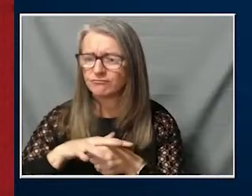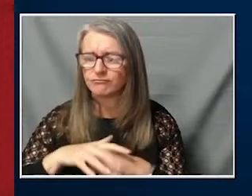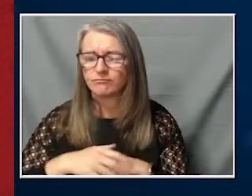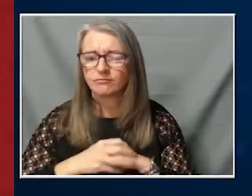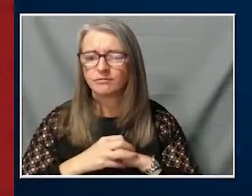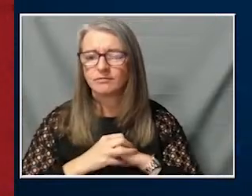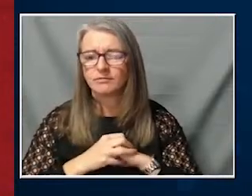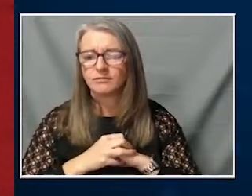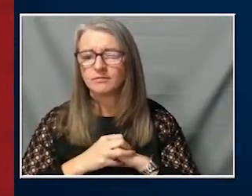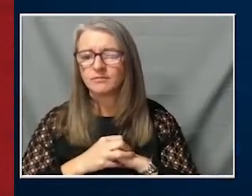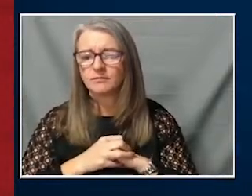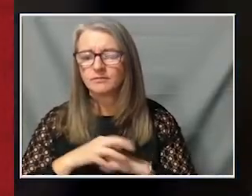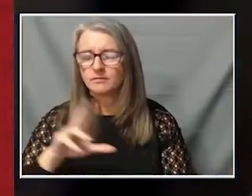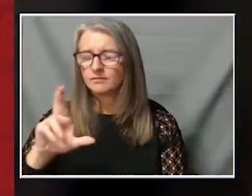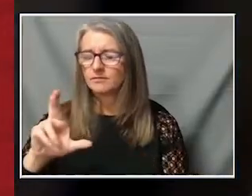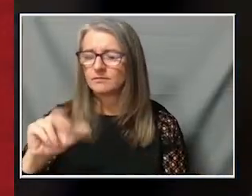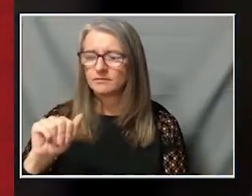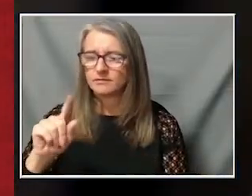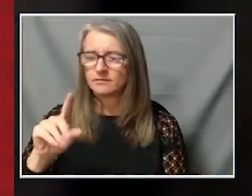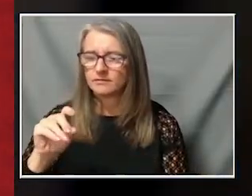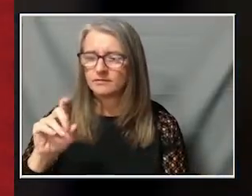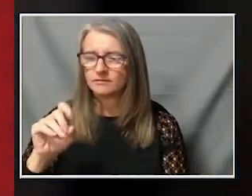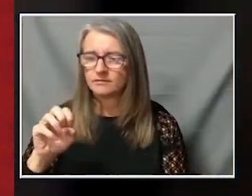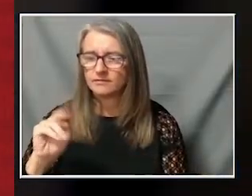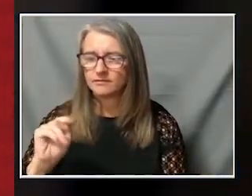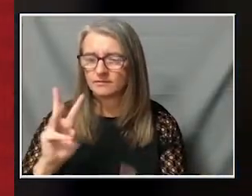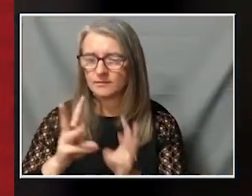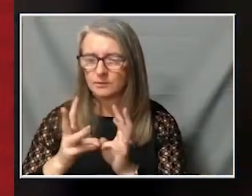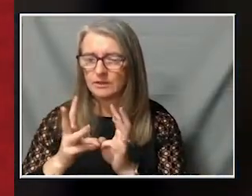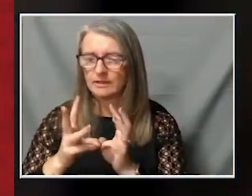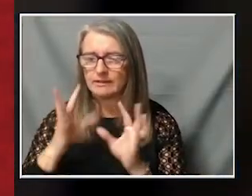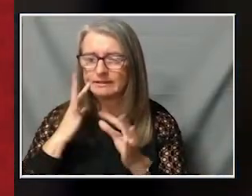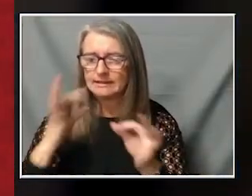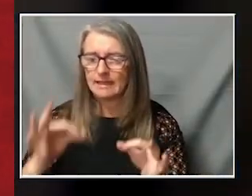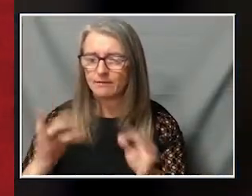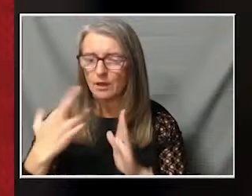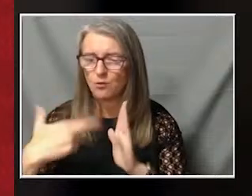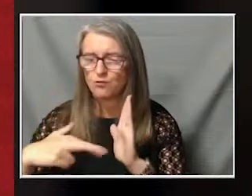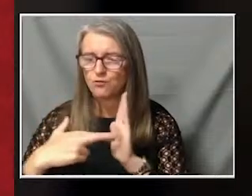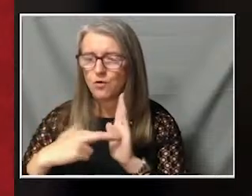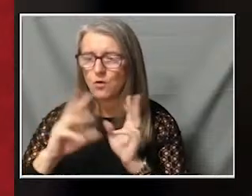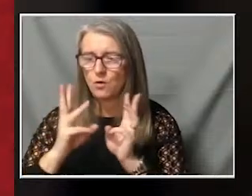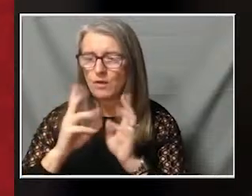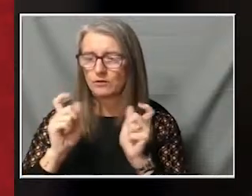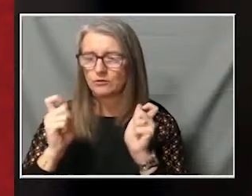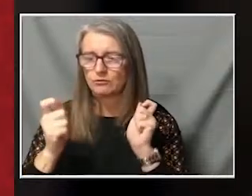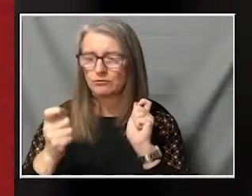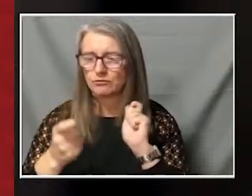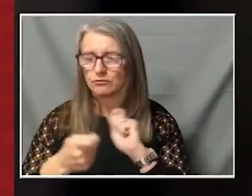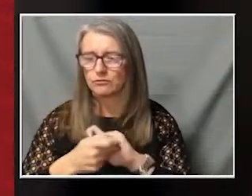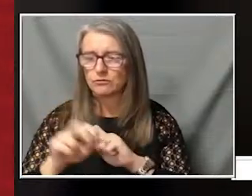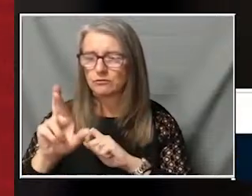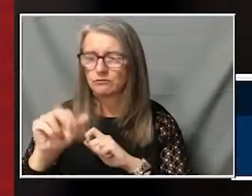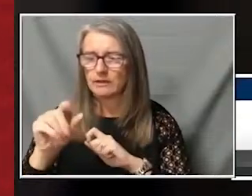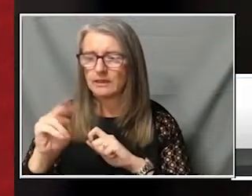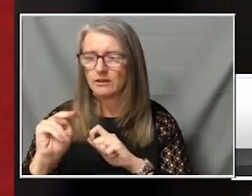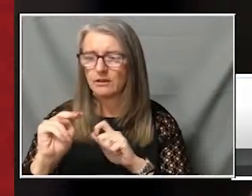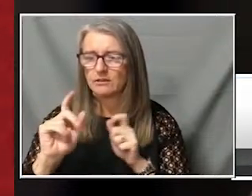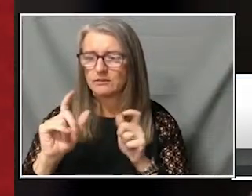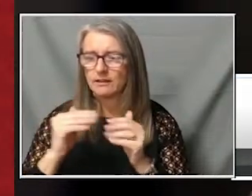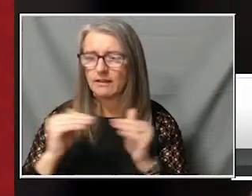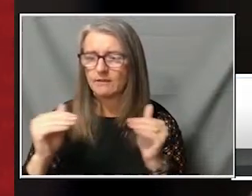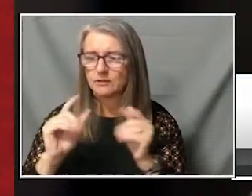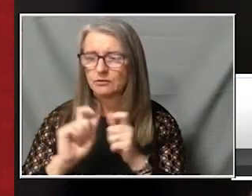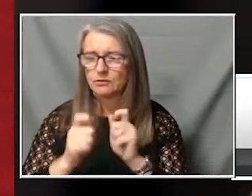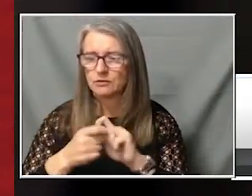Well, with radon, weather definitely plays a role. So as the weather changes, the radon levels change. And